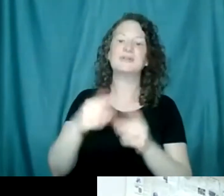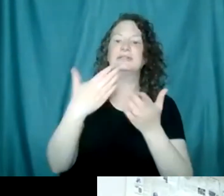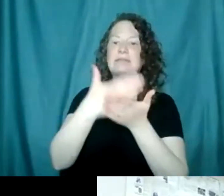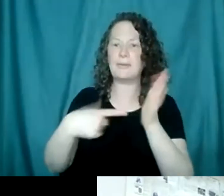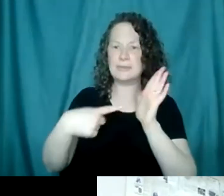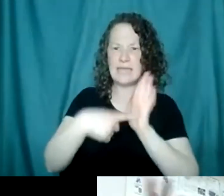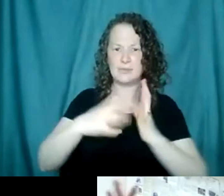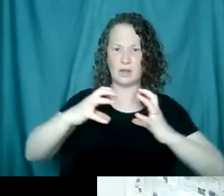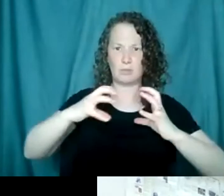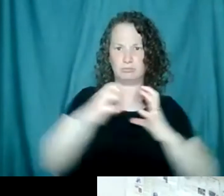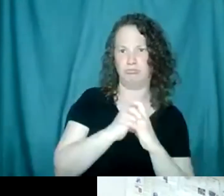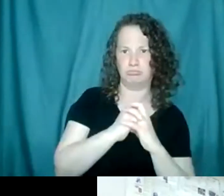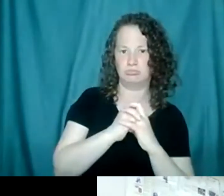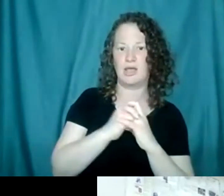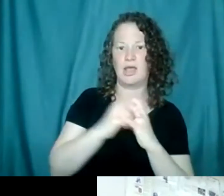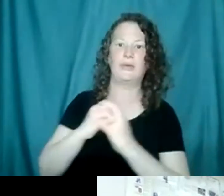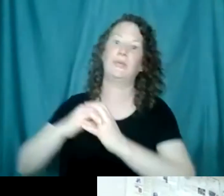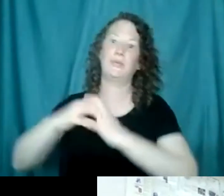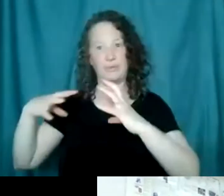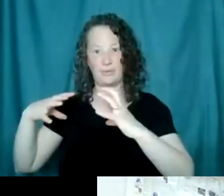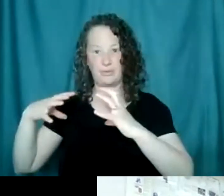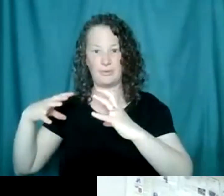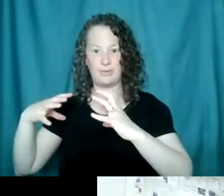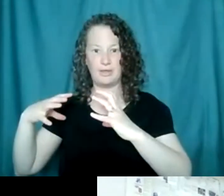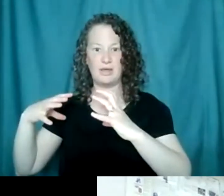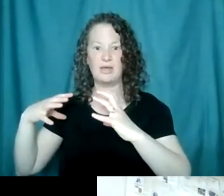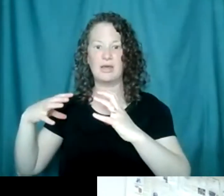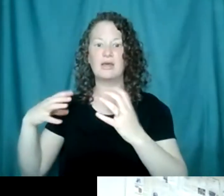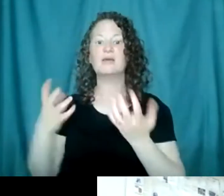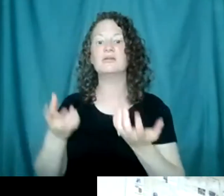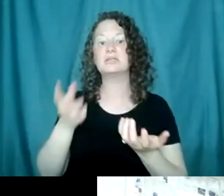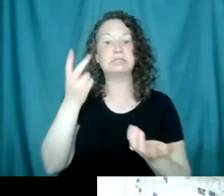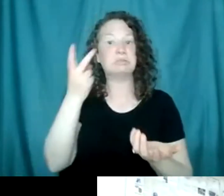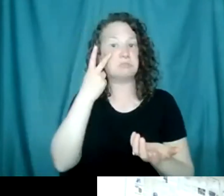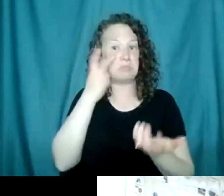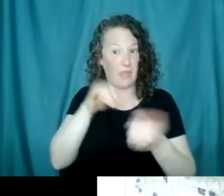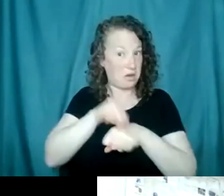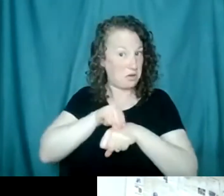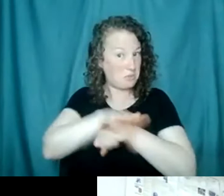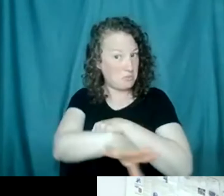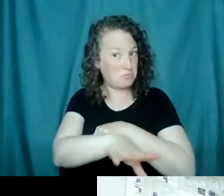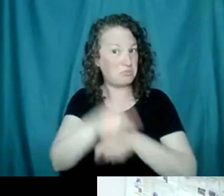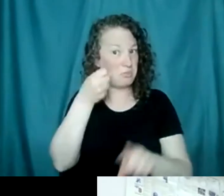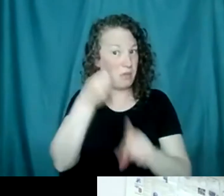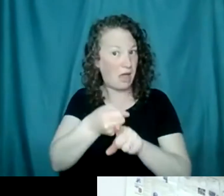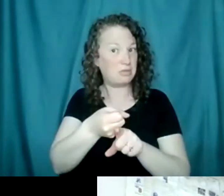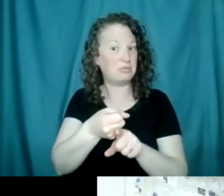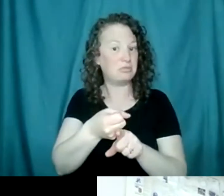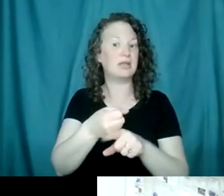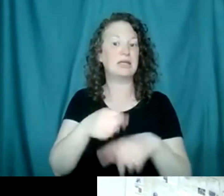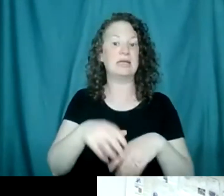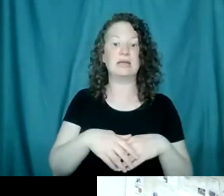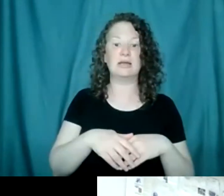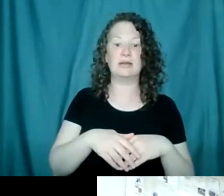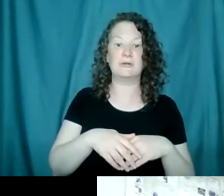compacted versus free floating to see if that had an effect on all these different things. With the